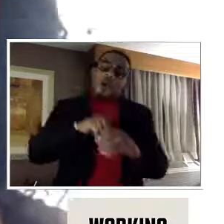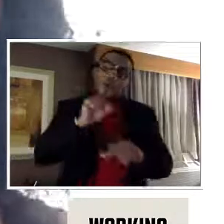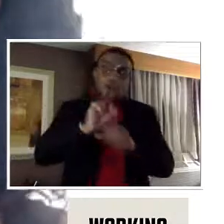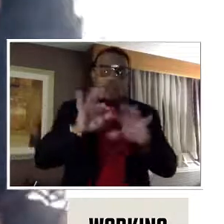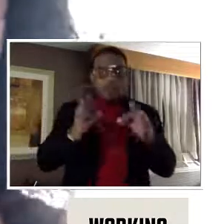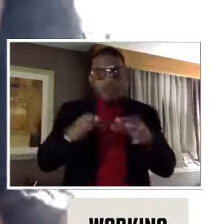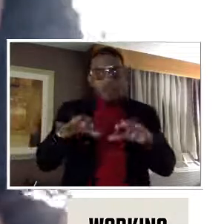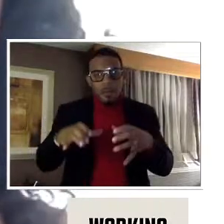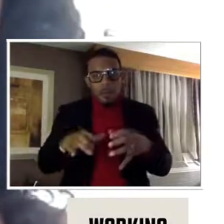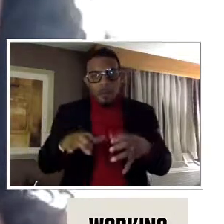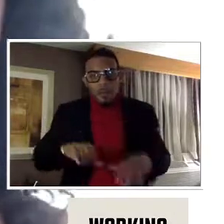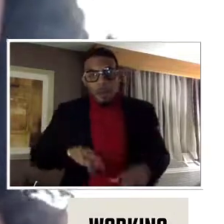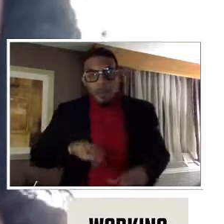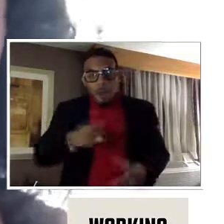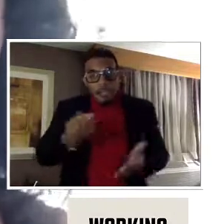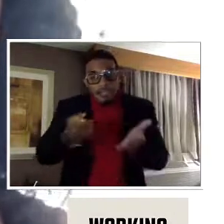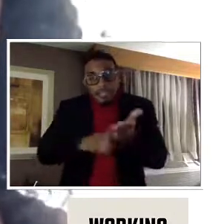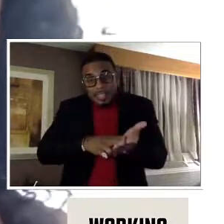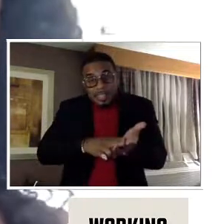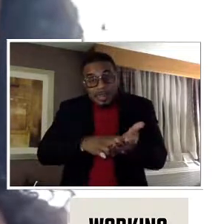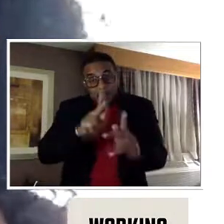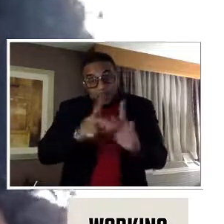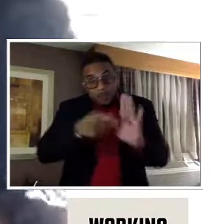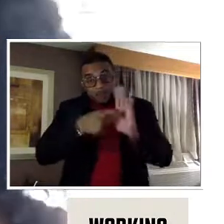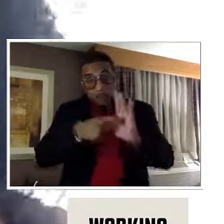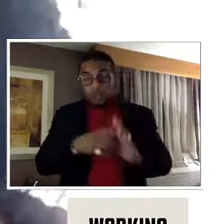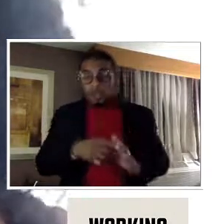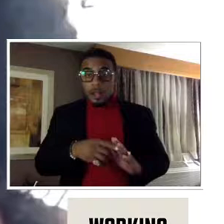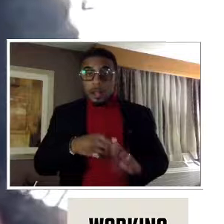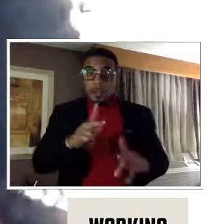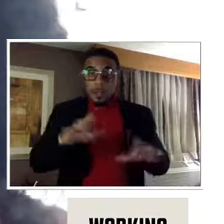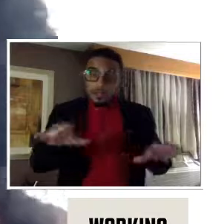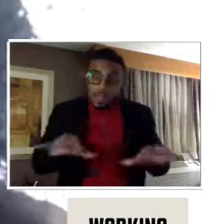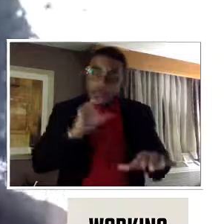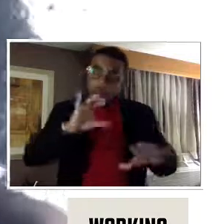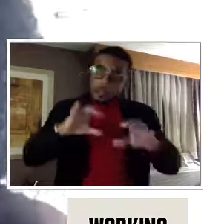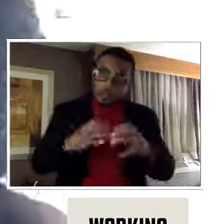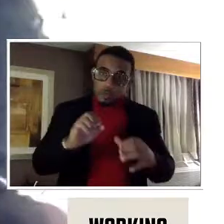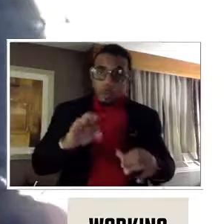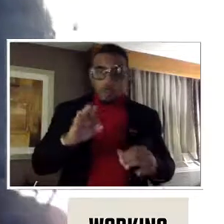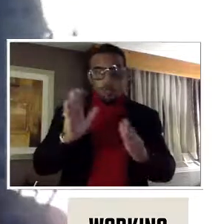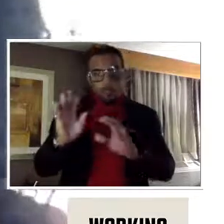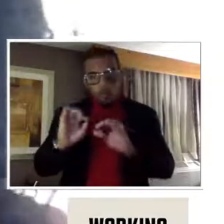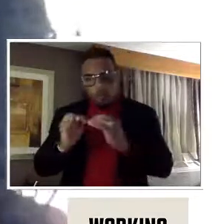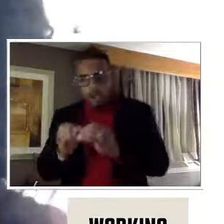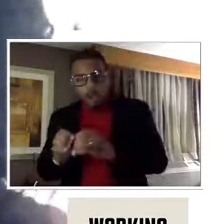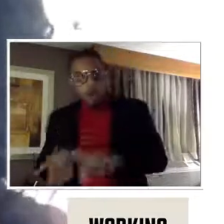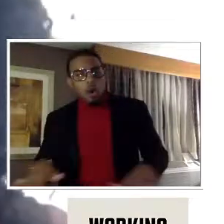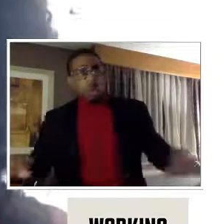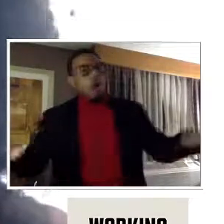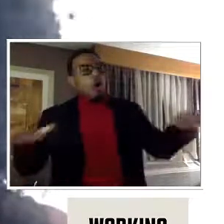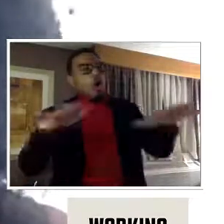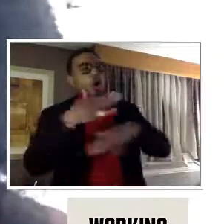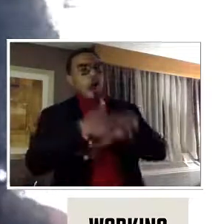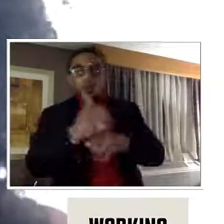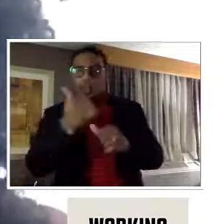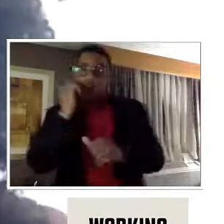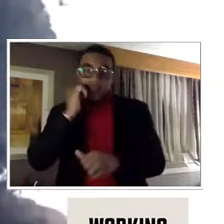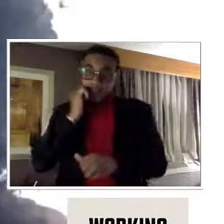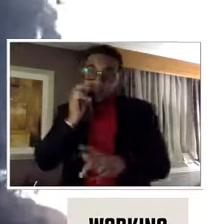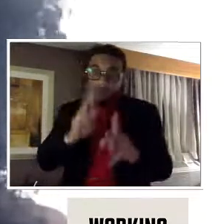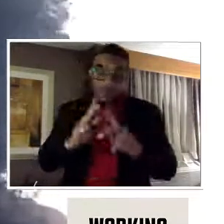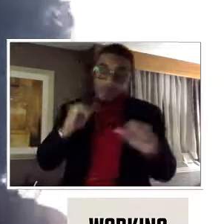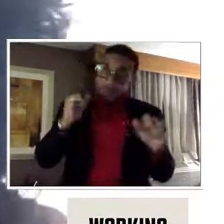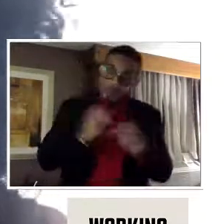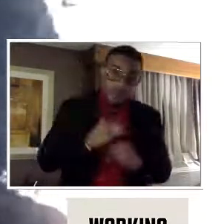Families Party and so proud to sign on to the People's Charter. People's Action is a group of organizations across the country with everyday